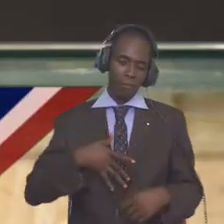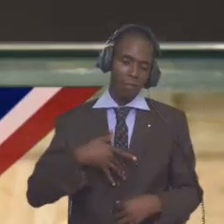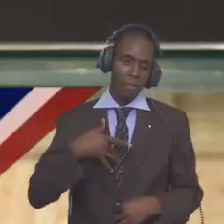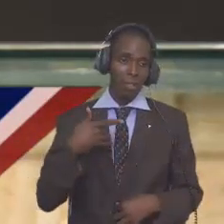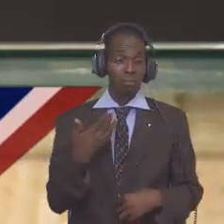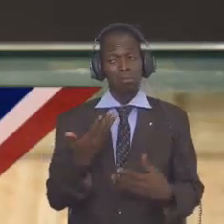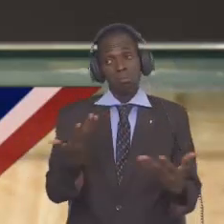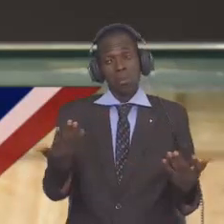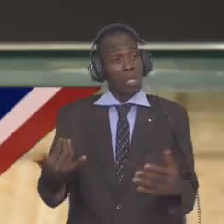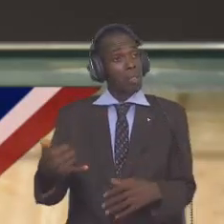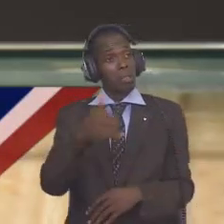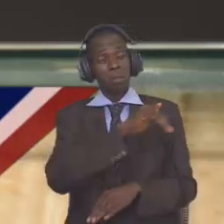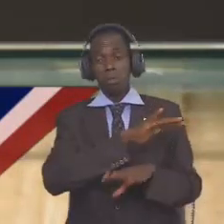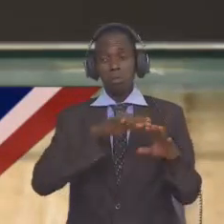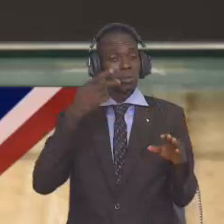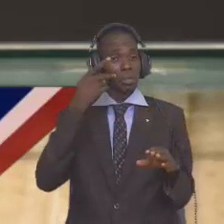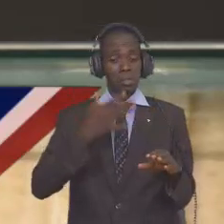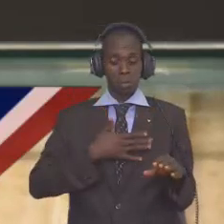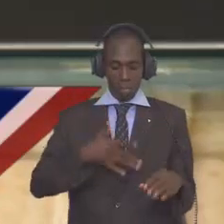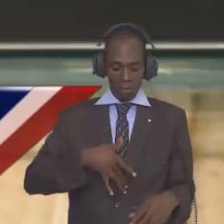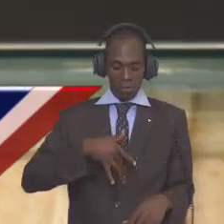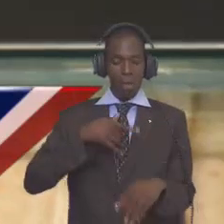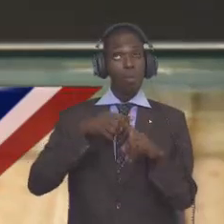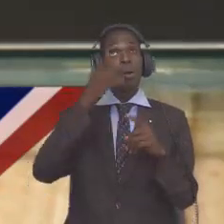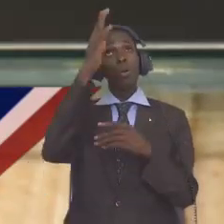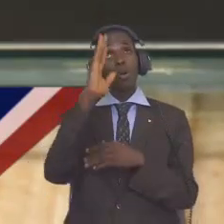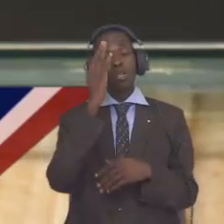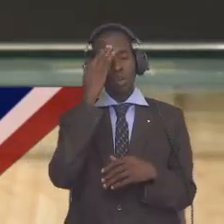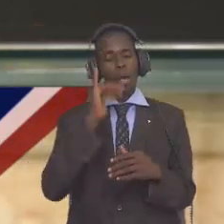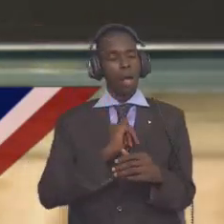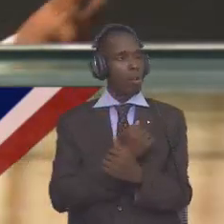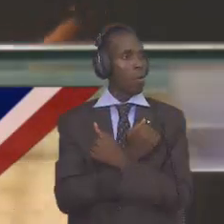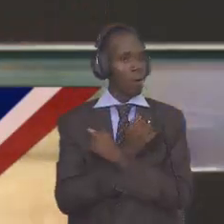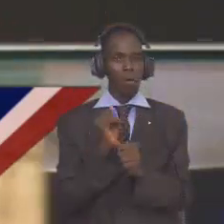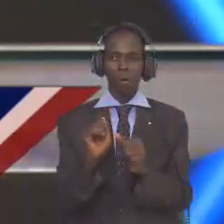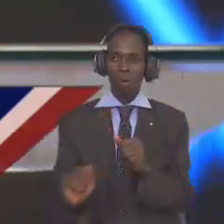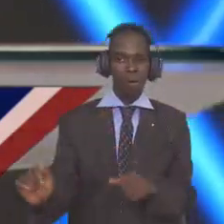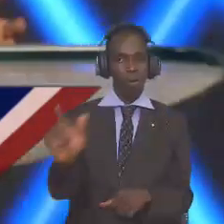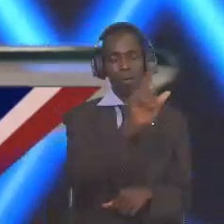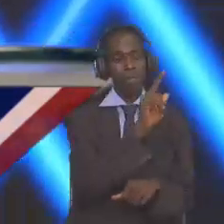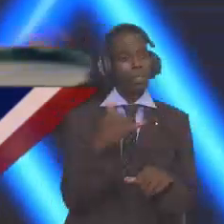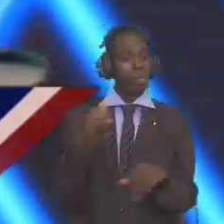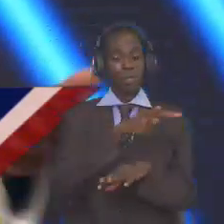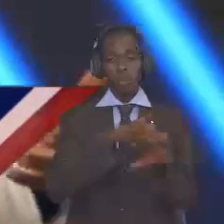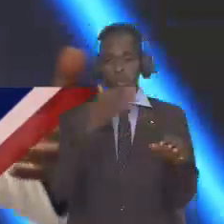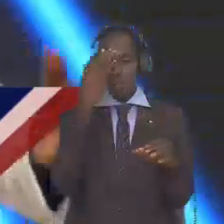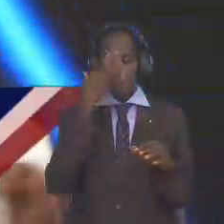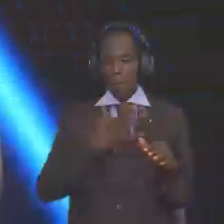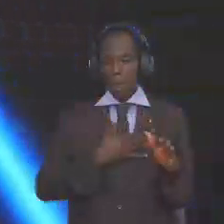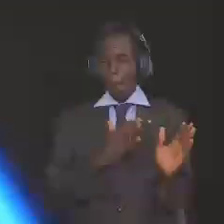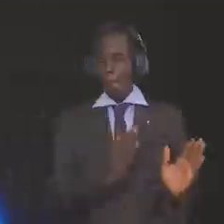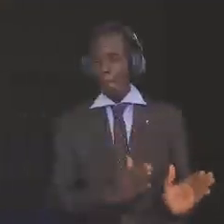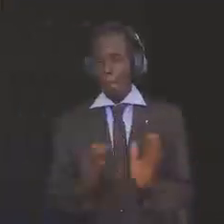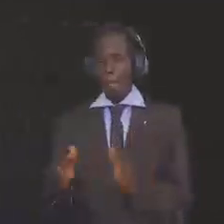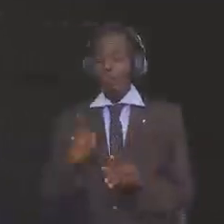see my affection, but God knows I love everyone. They don't see my intention. Actually, I want to be